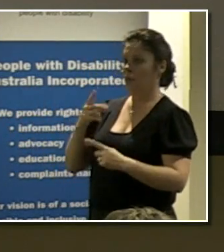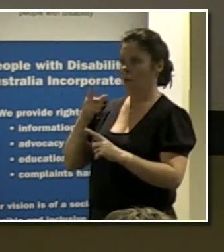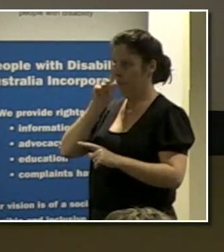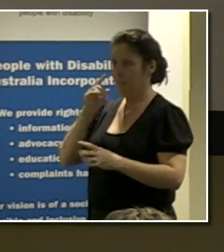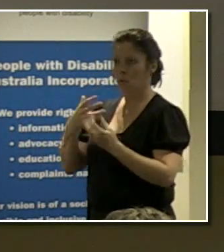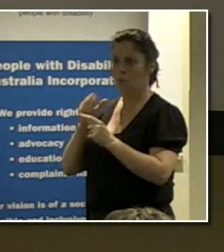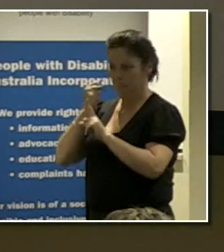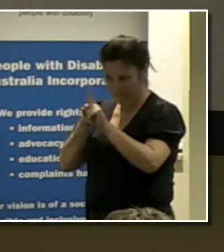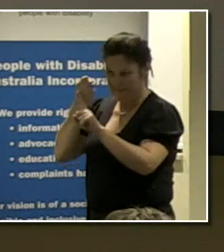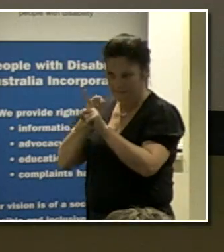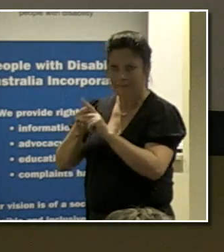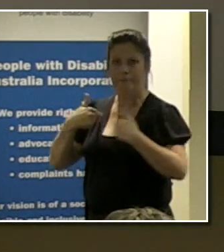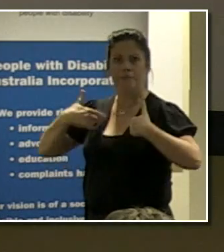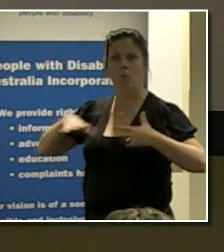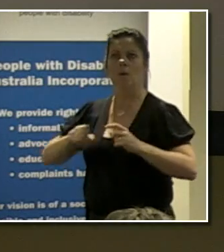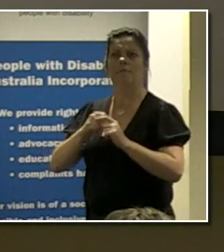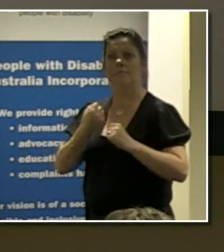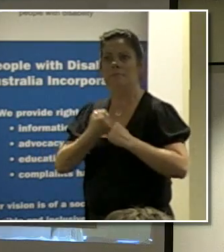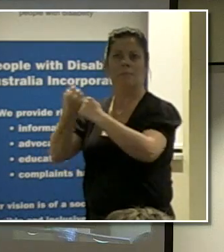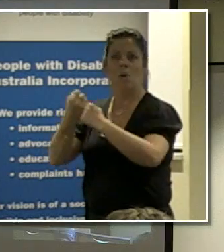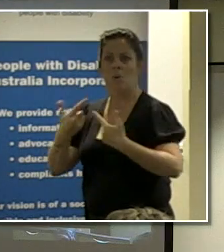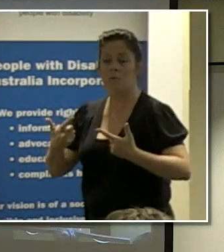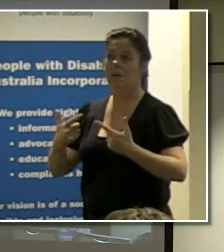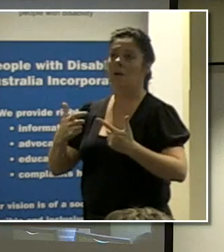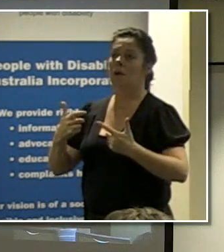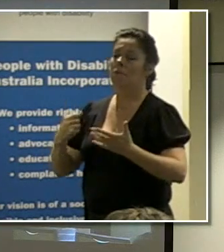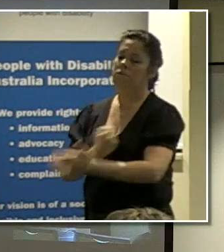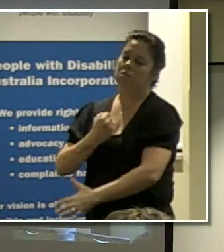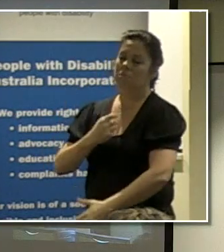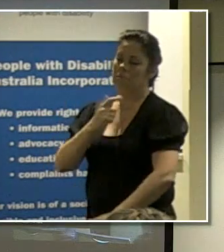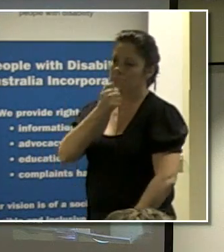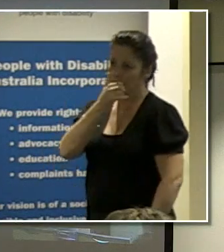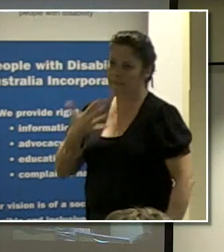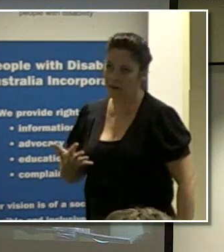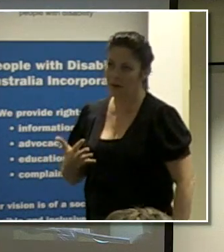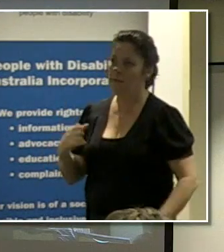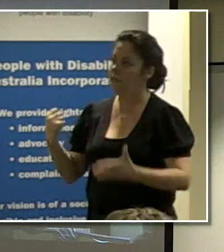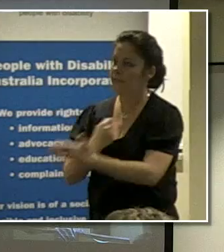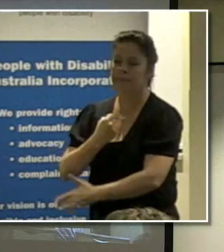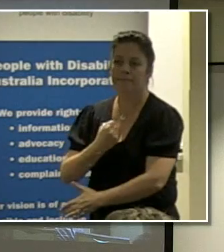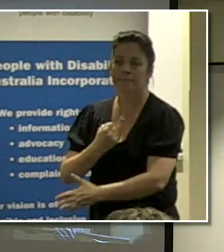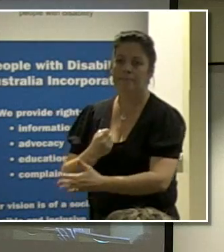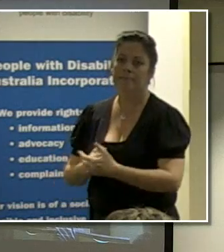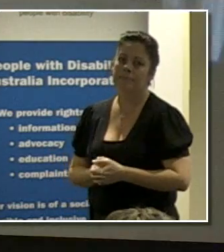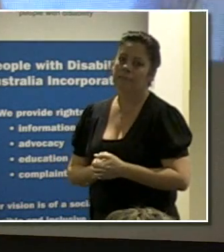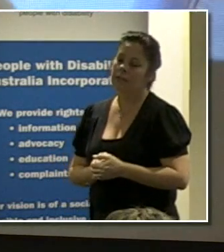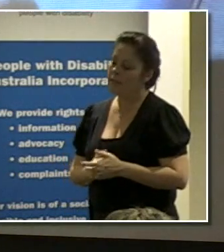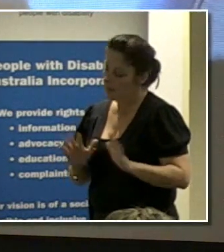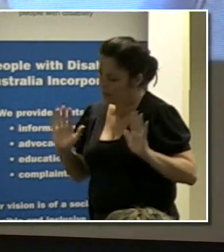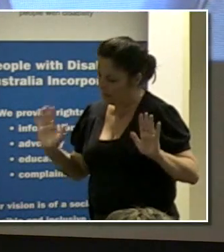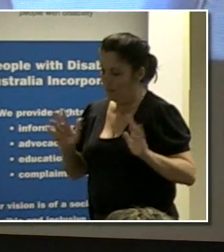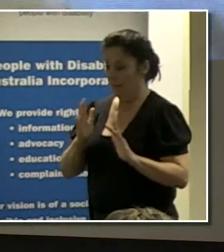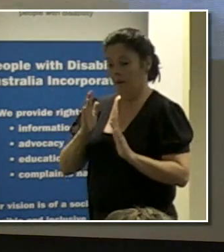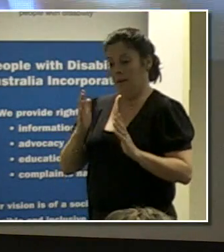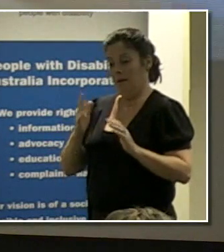for disability support and might miss out? Look, well, two or three things. One, you know, that age restriction is written into